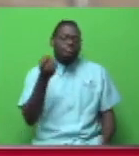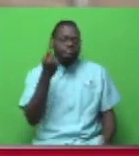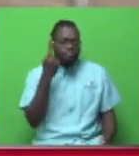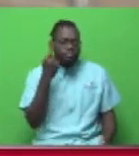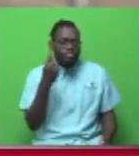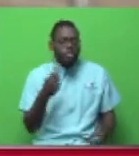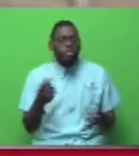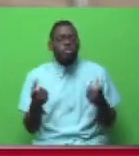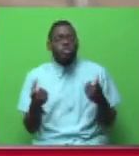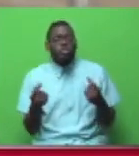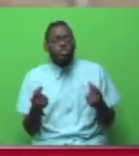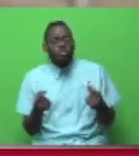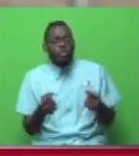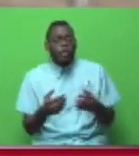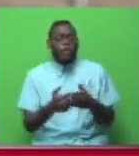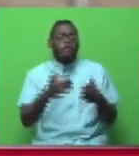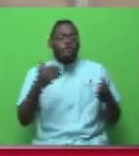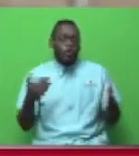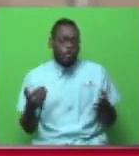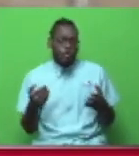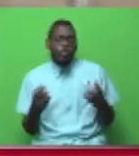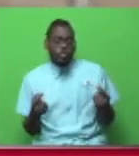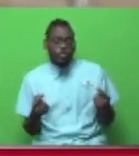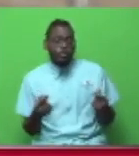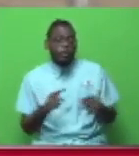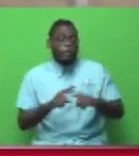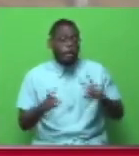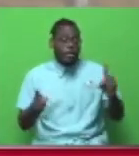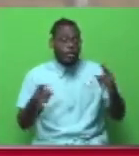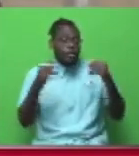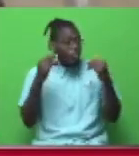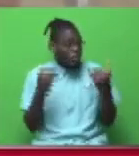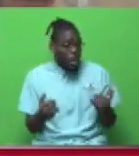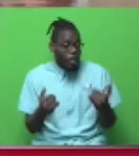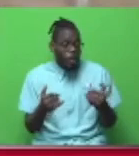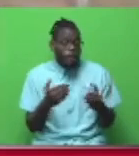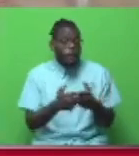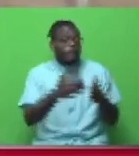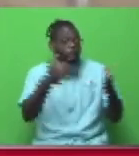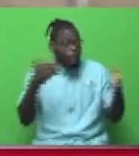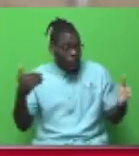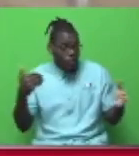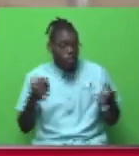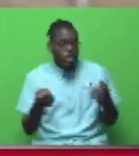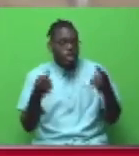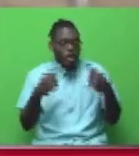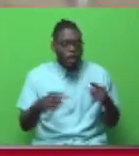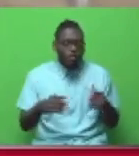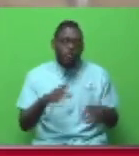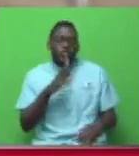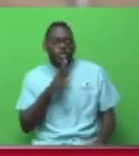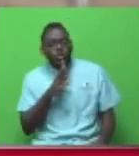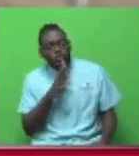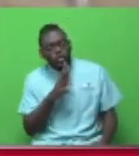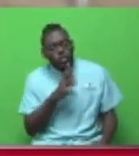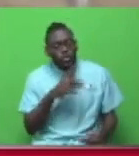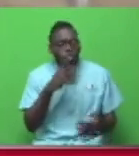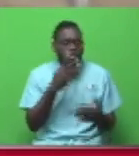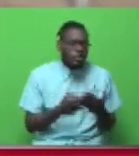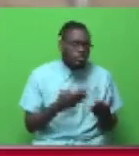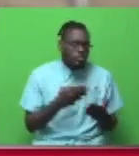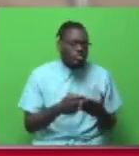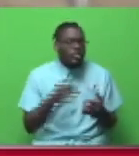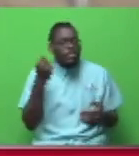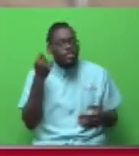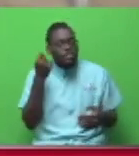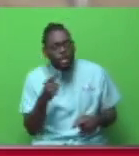props. But even before entering into this budget, I did do a prop, but I understand the standing orders prevent me. And what I did, I